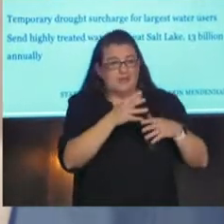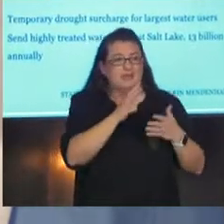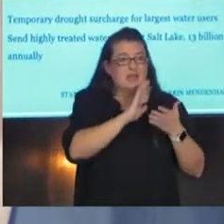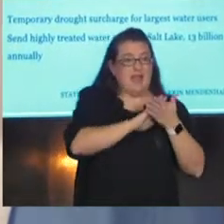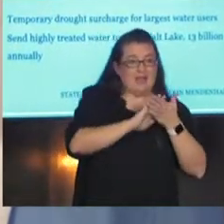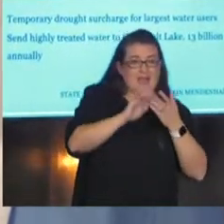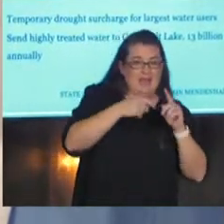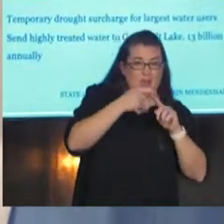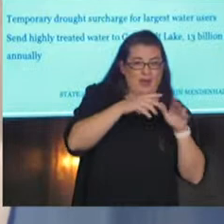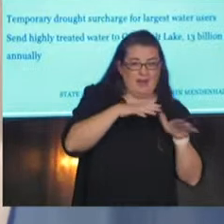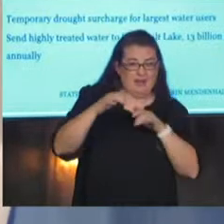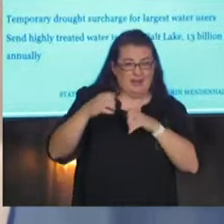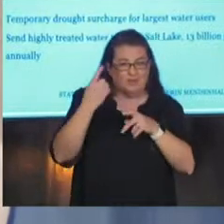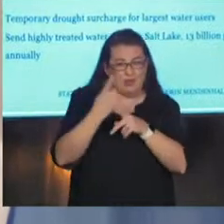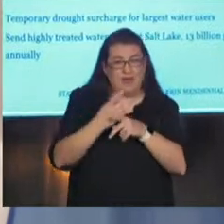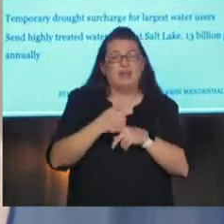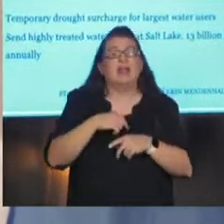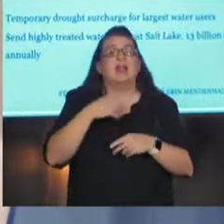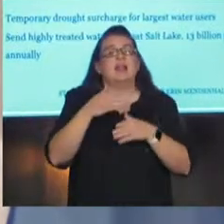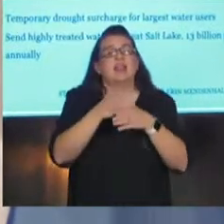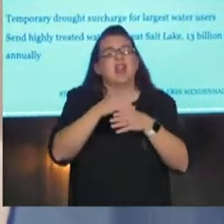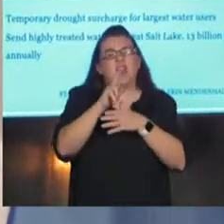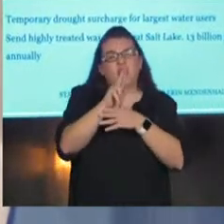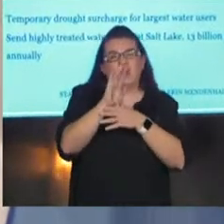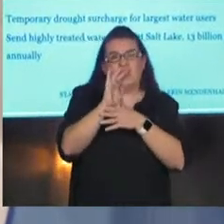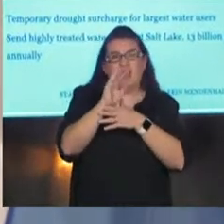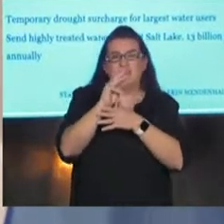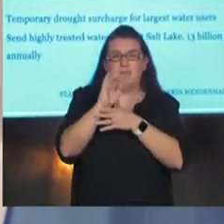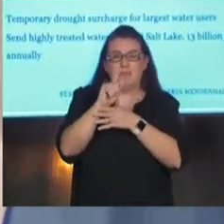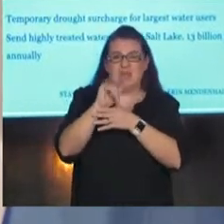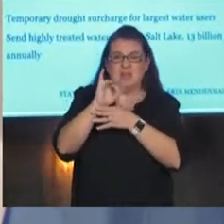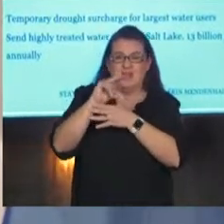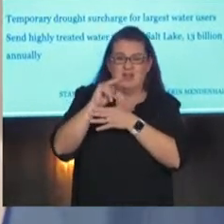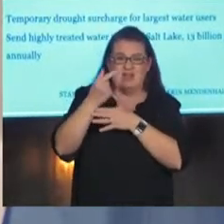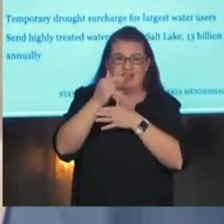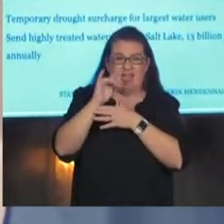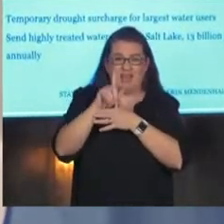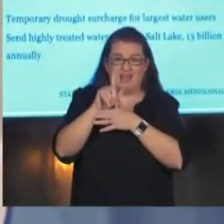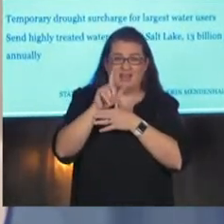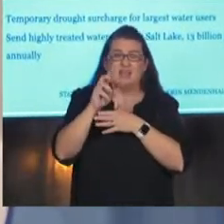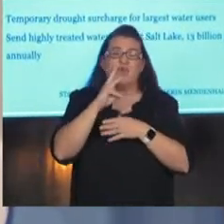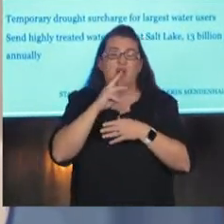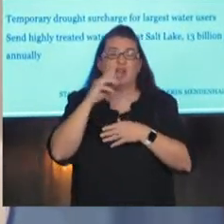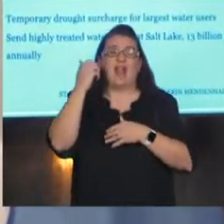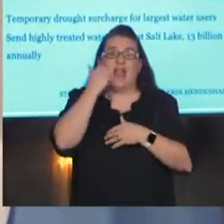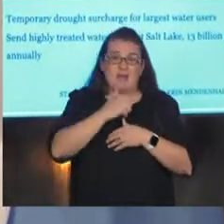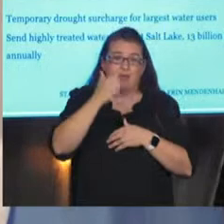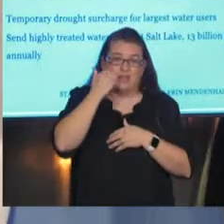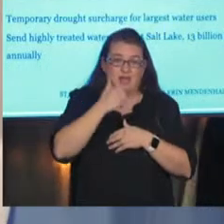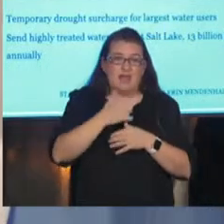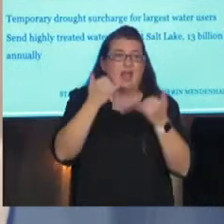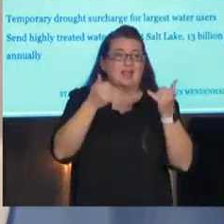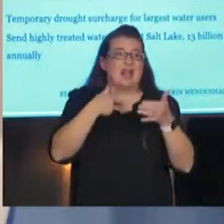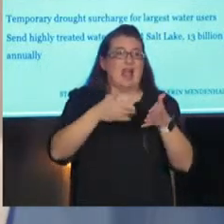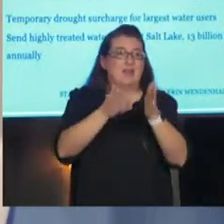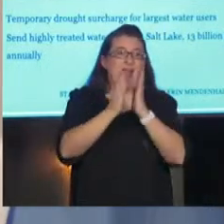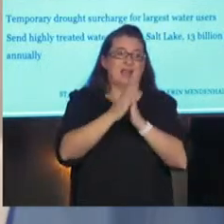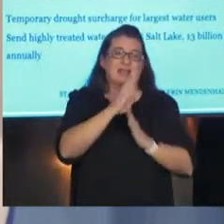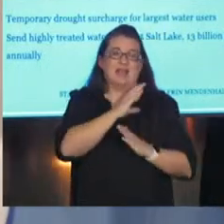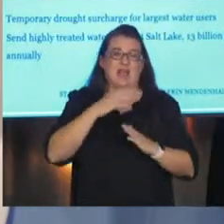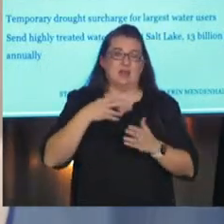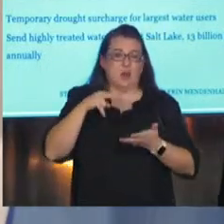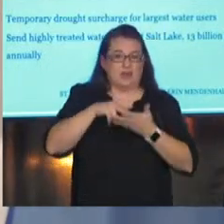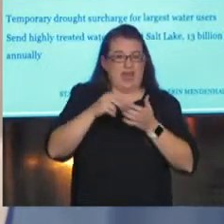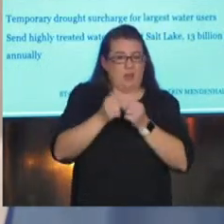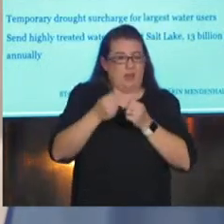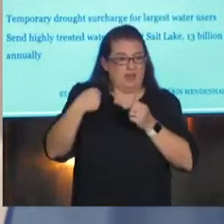out. They treat an average of 35 million gallons of water every single day. And today, I'm asking the council to stand with